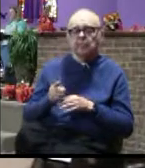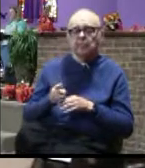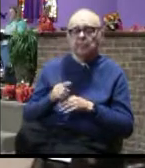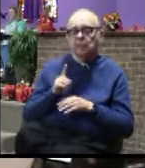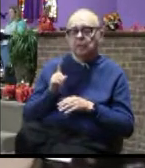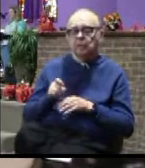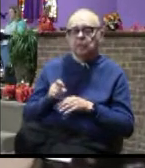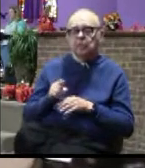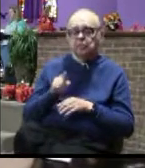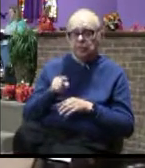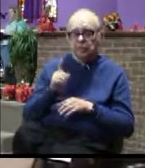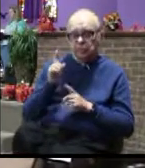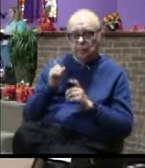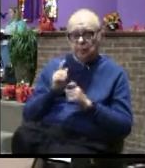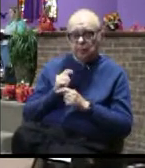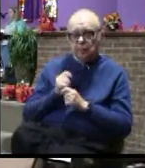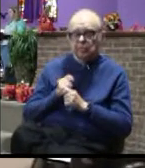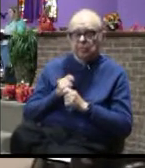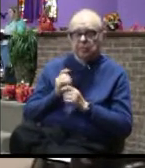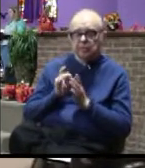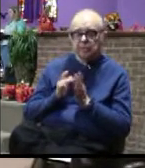but the question is do you trust Him